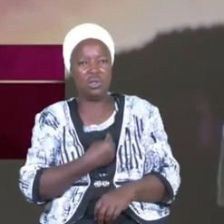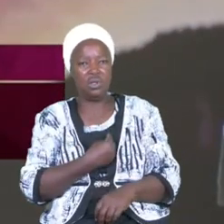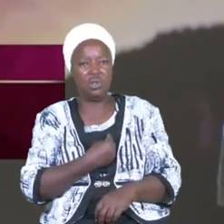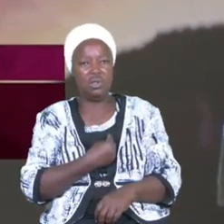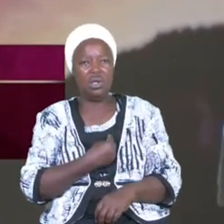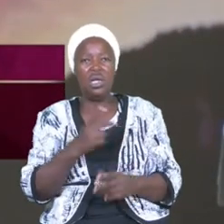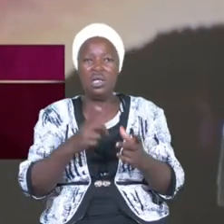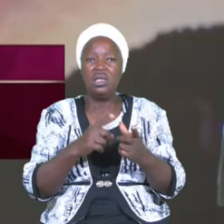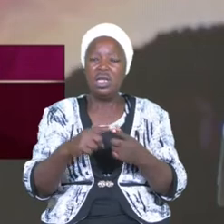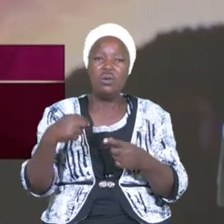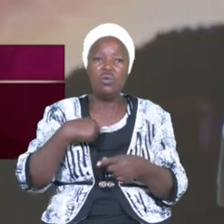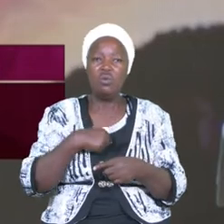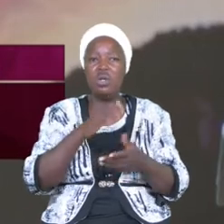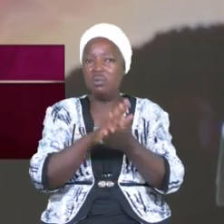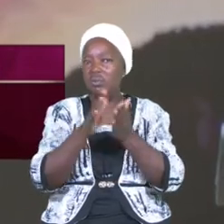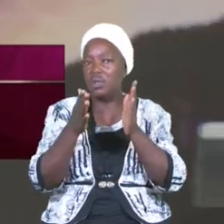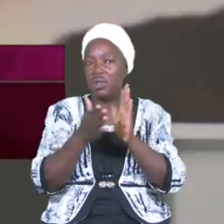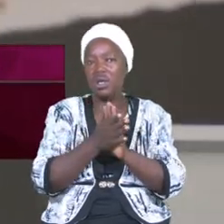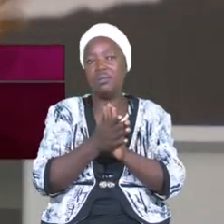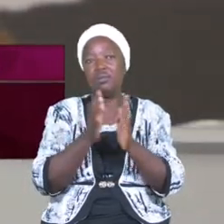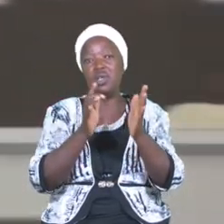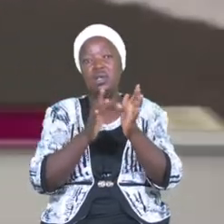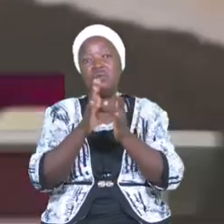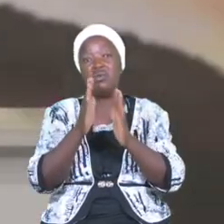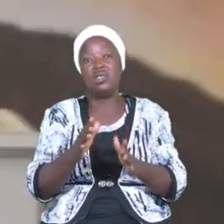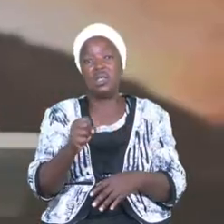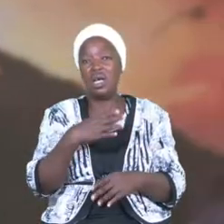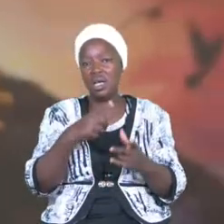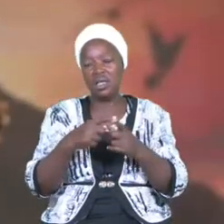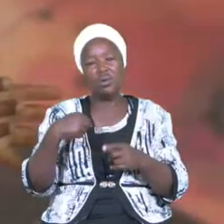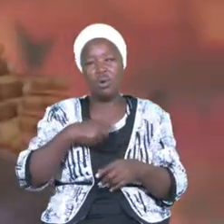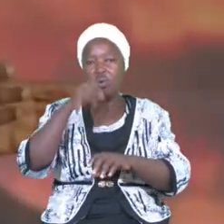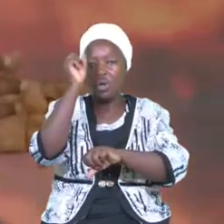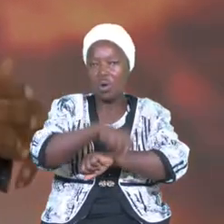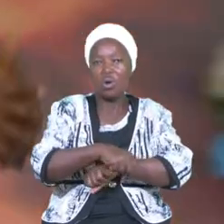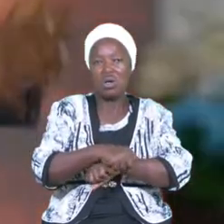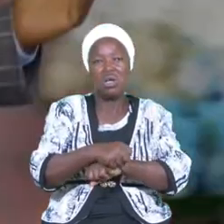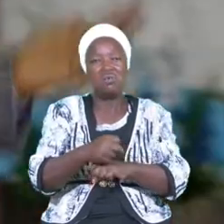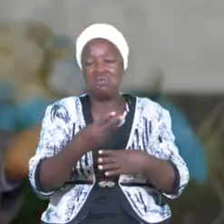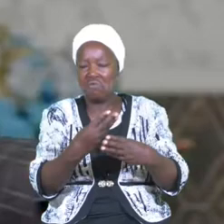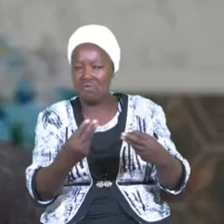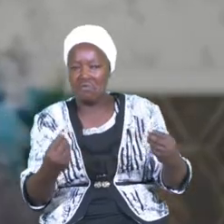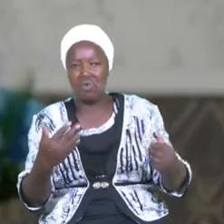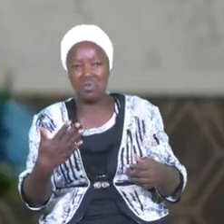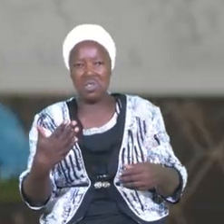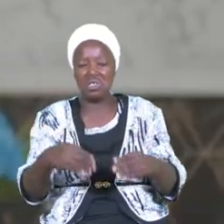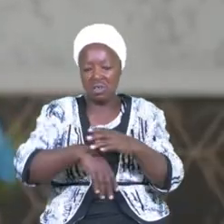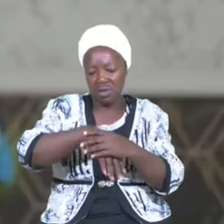became Christians. And then we conquered a few things, external